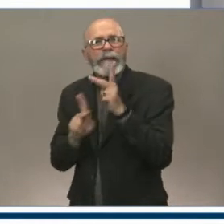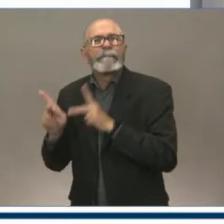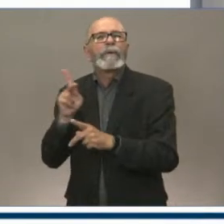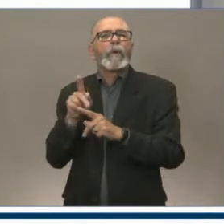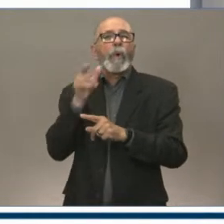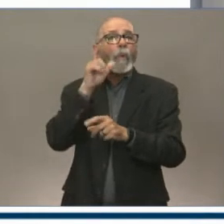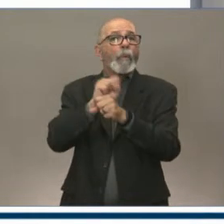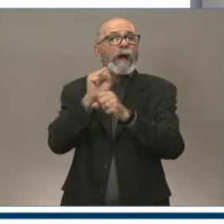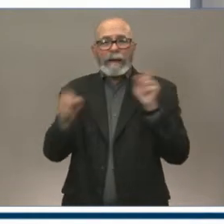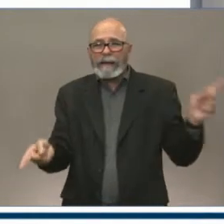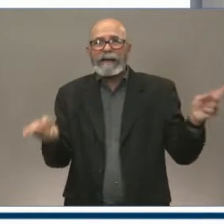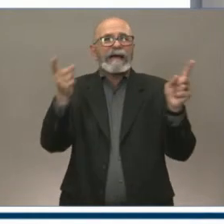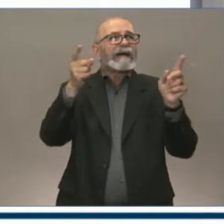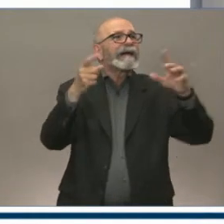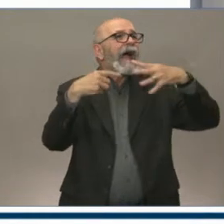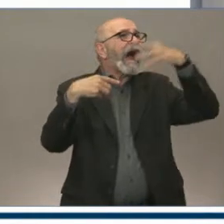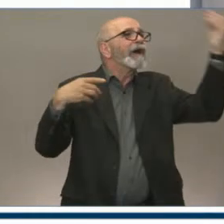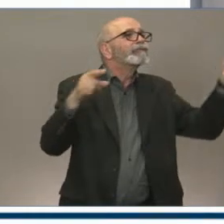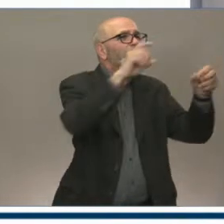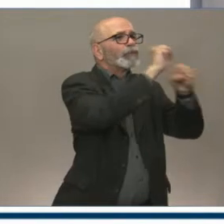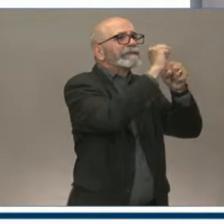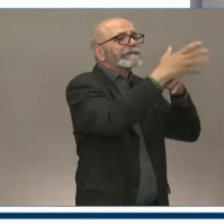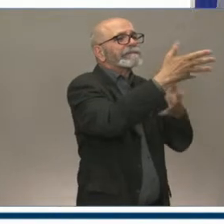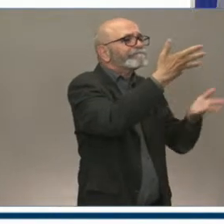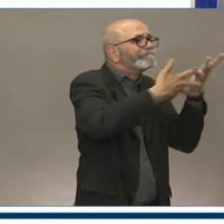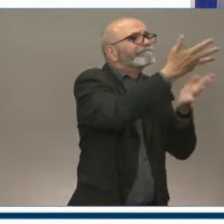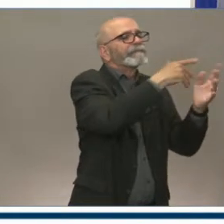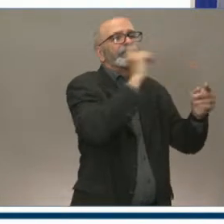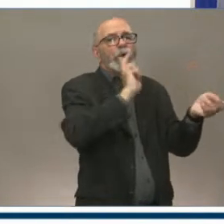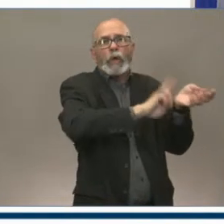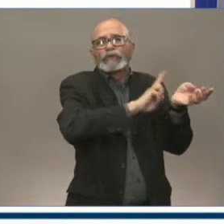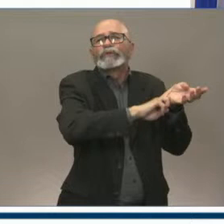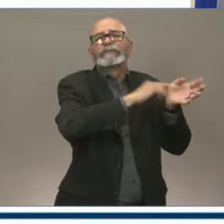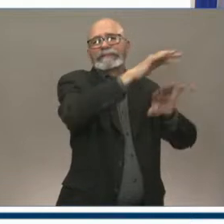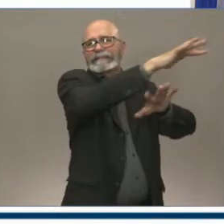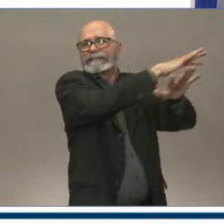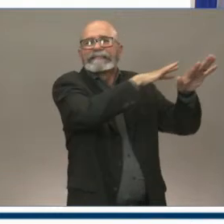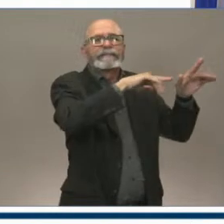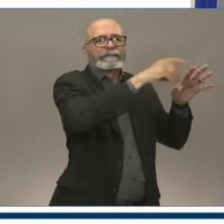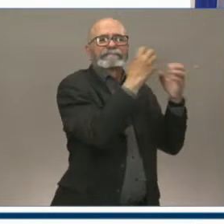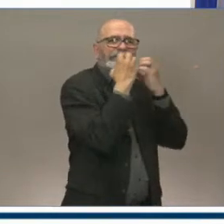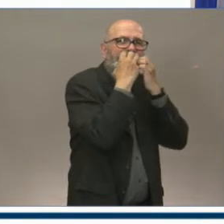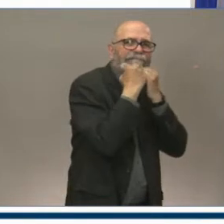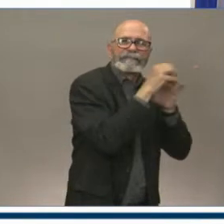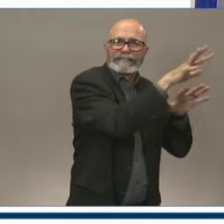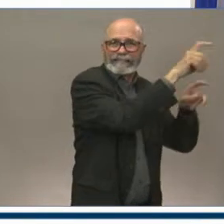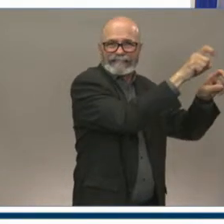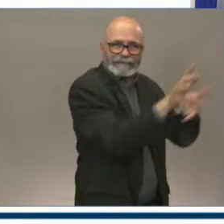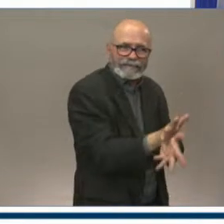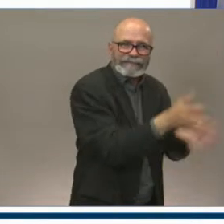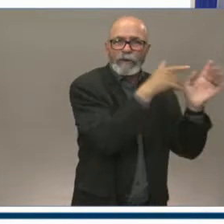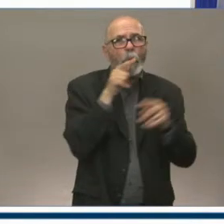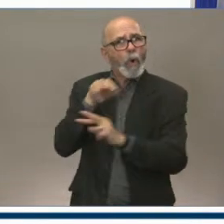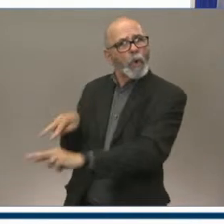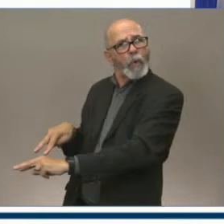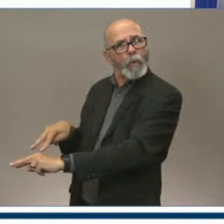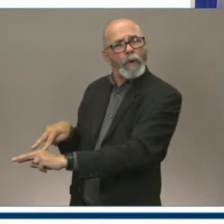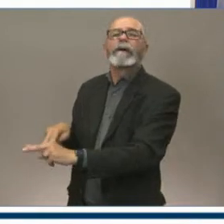in place, especially for healthcare workers. Next, we'll go to Elizabeth McSheffrey from Global. Go ahead, Elizabeth.